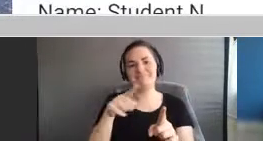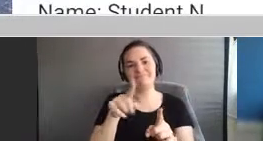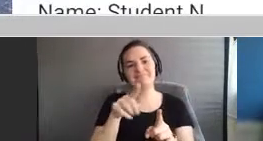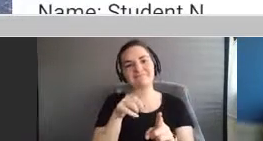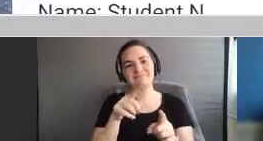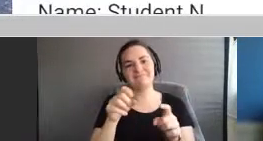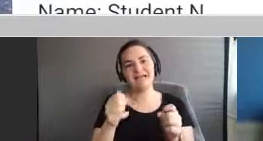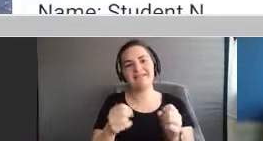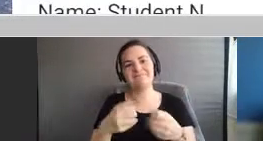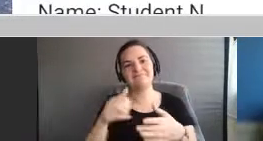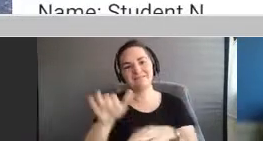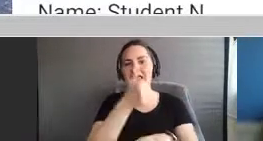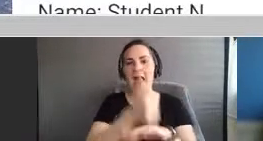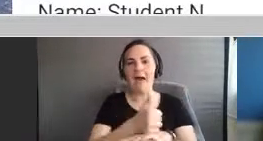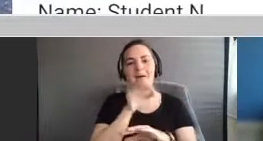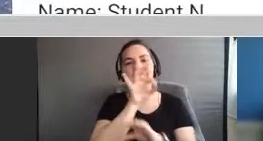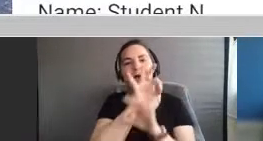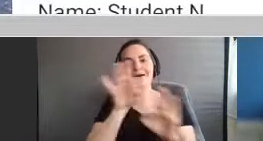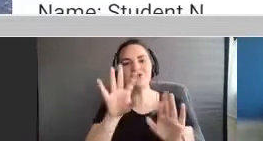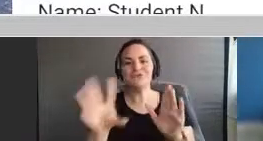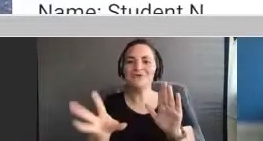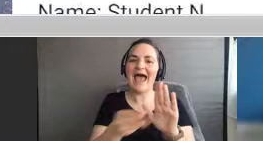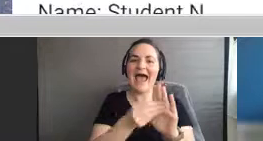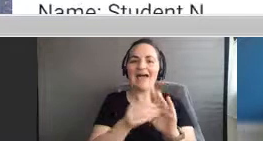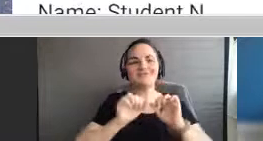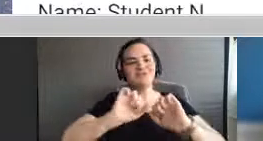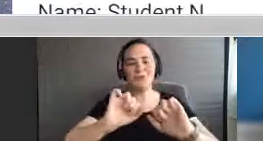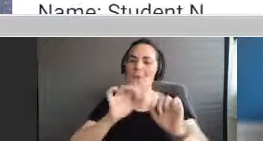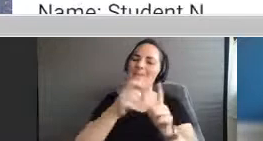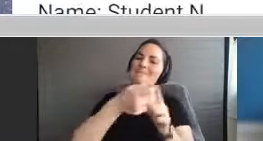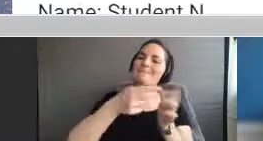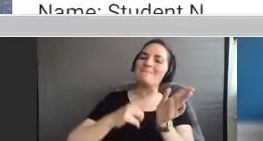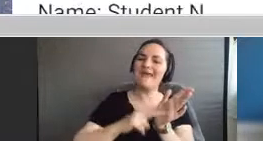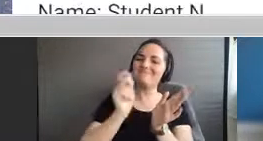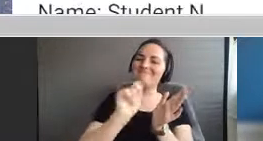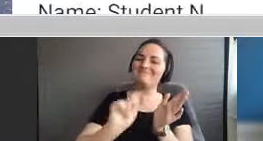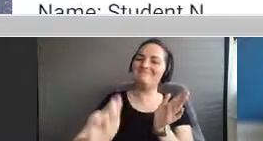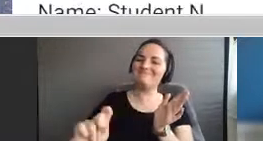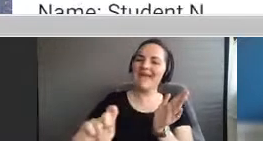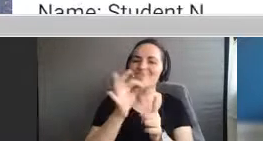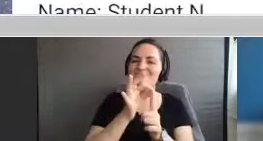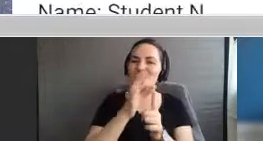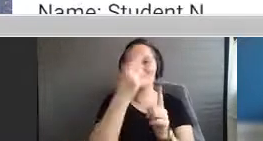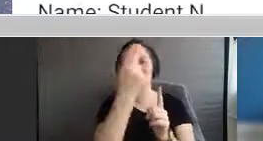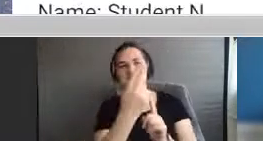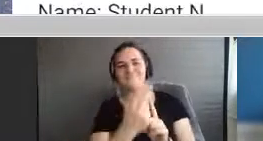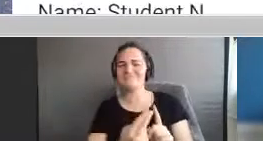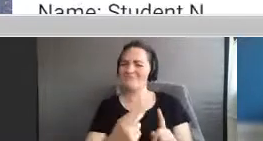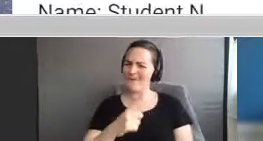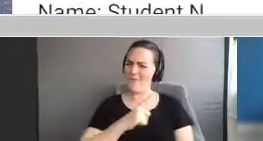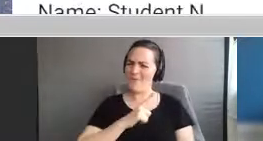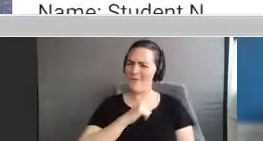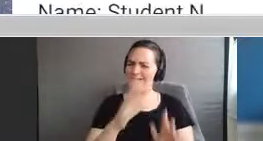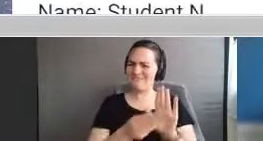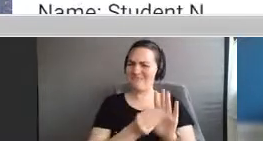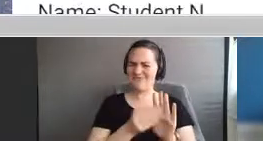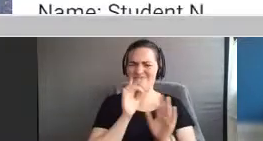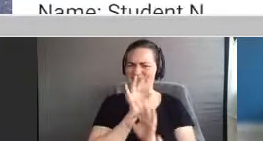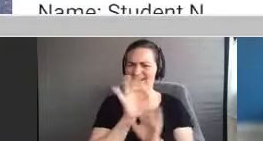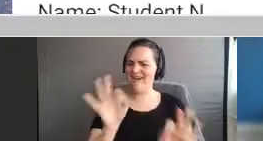self-pen portraits. Now this it was a useful thing to do. The reason why I've asked you to put up a pen portrait is that